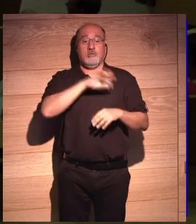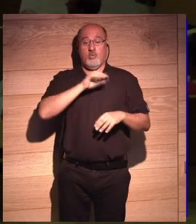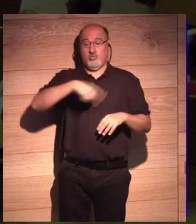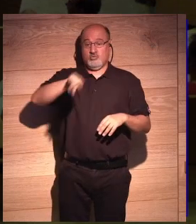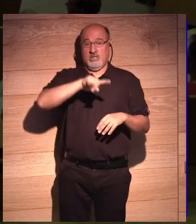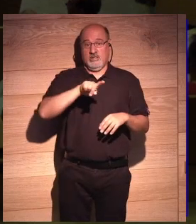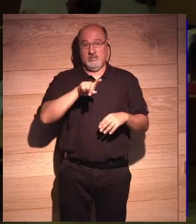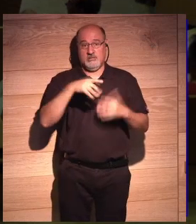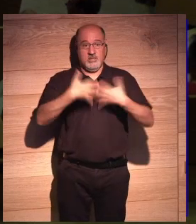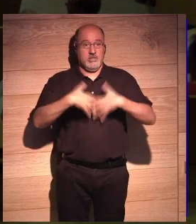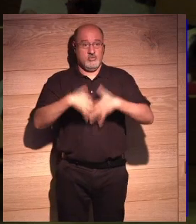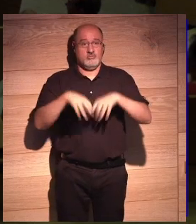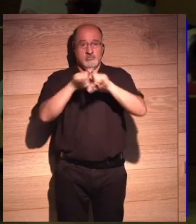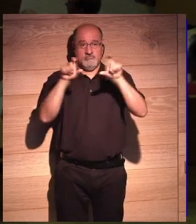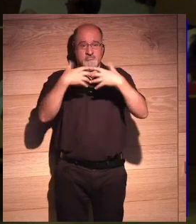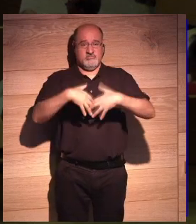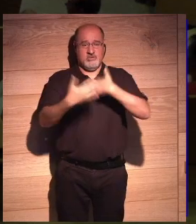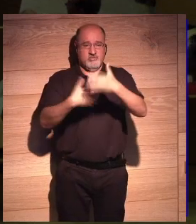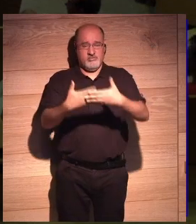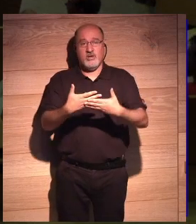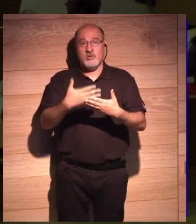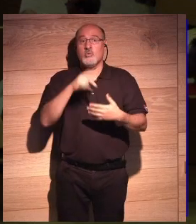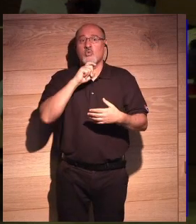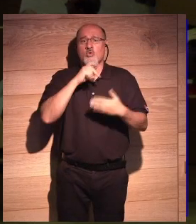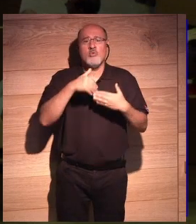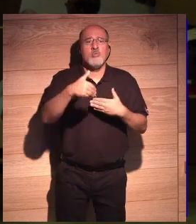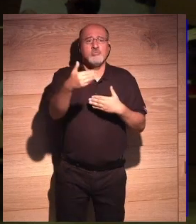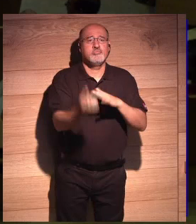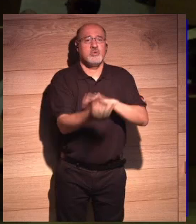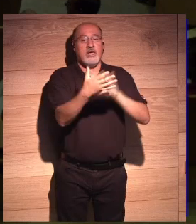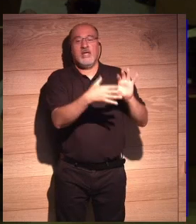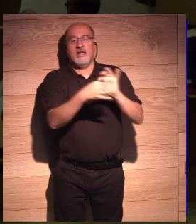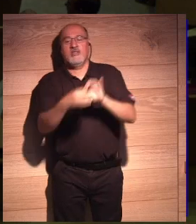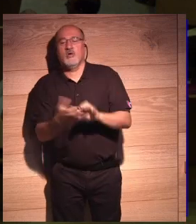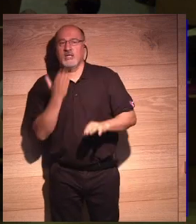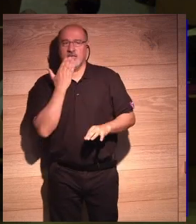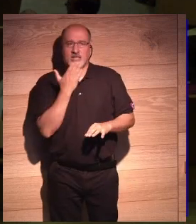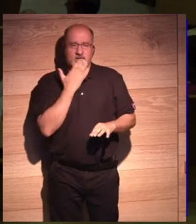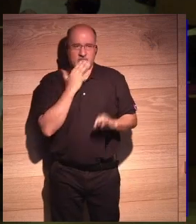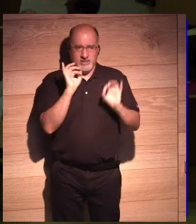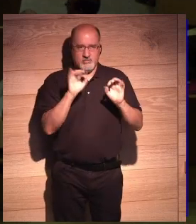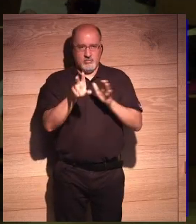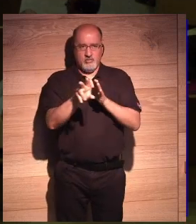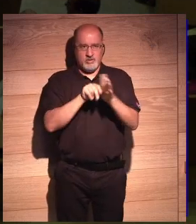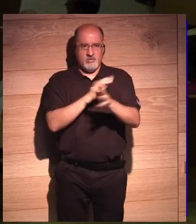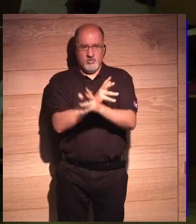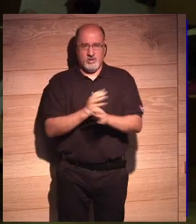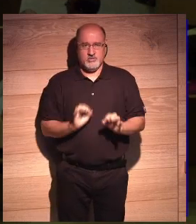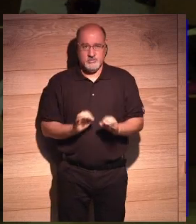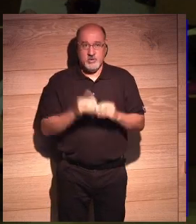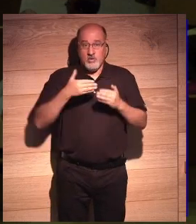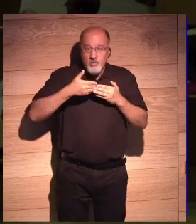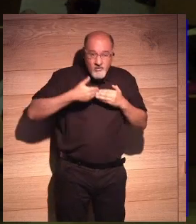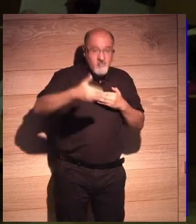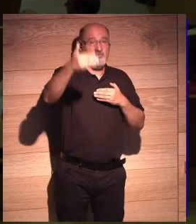think that this industry will be? And this related to entertainment, I think that is something very important,